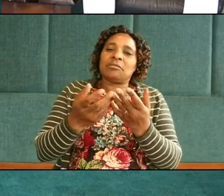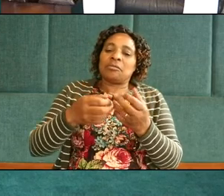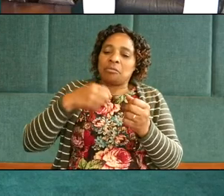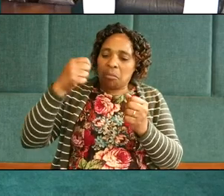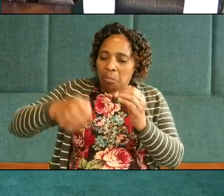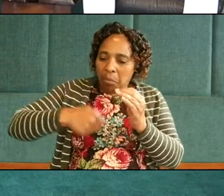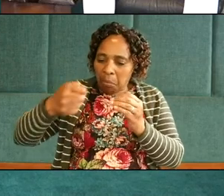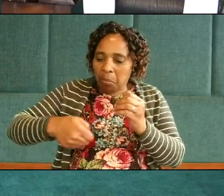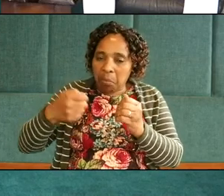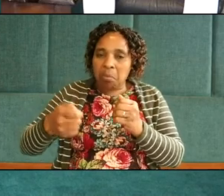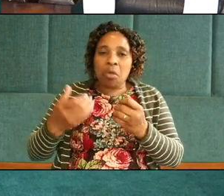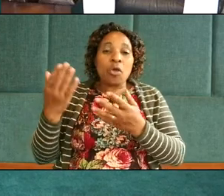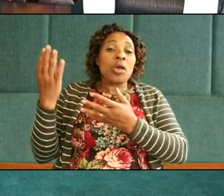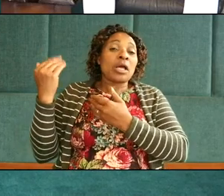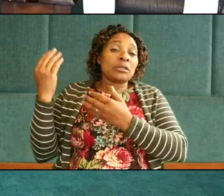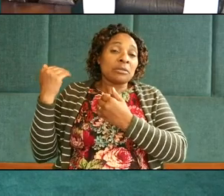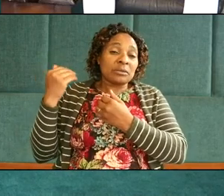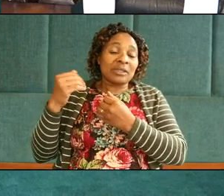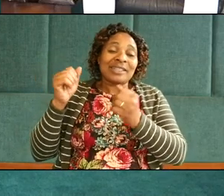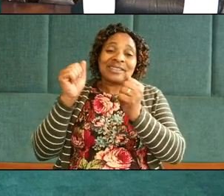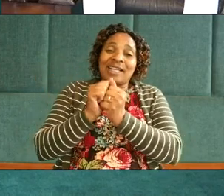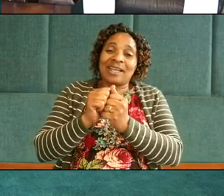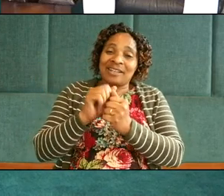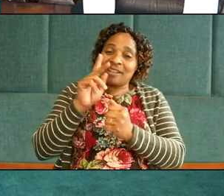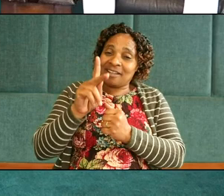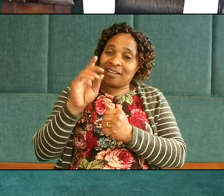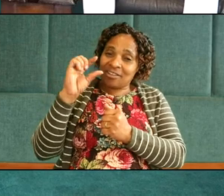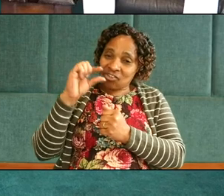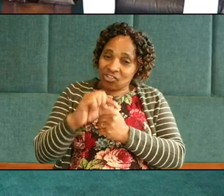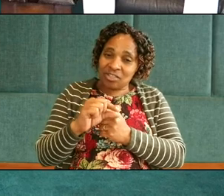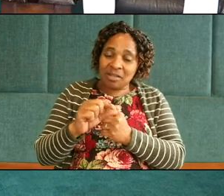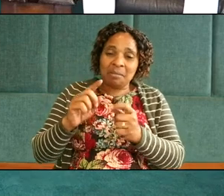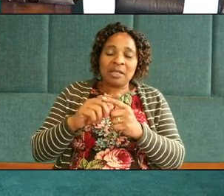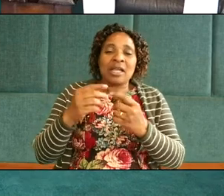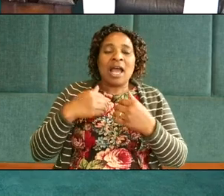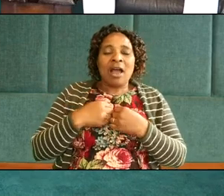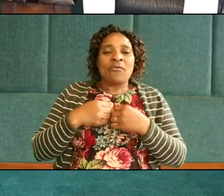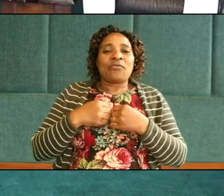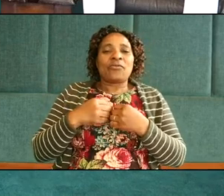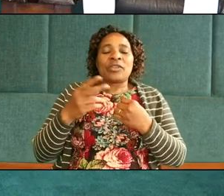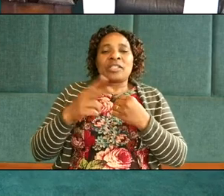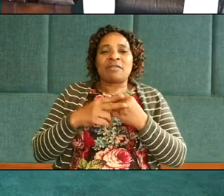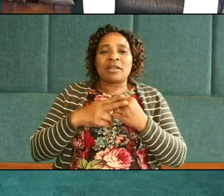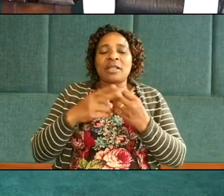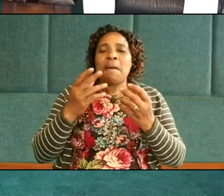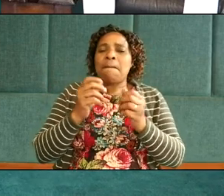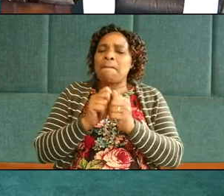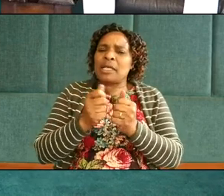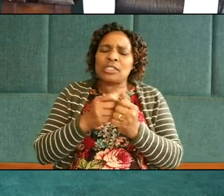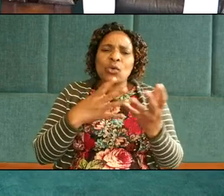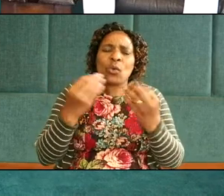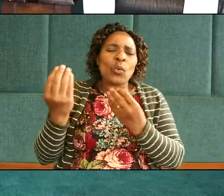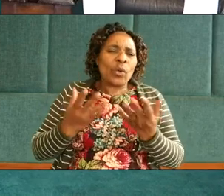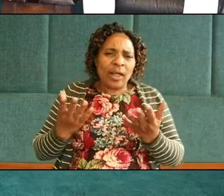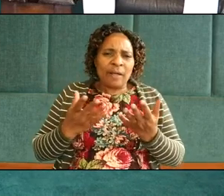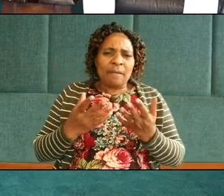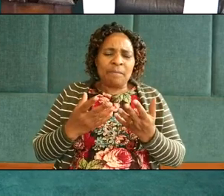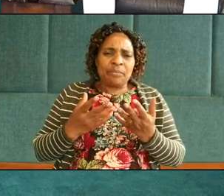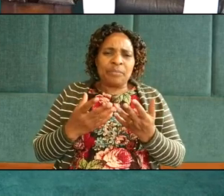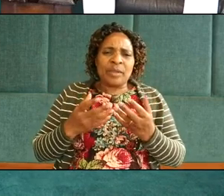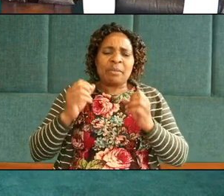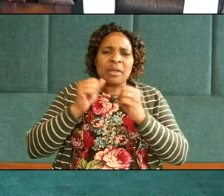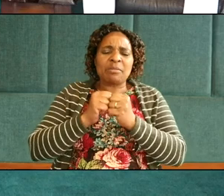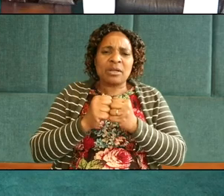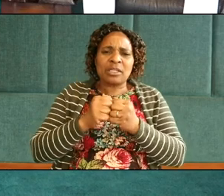you expected 10 kilos, and you had 7. Where did the maize go? And God says, I blew upon